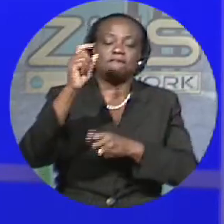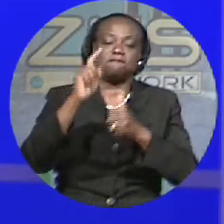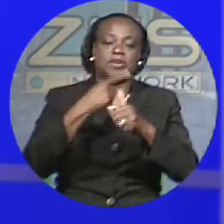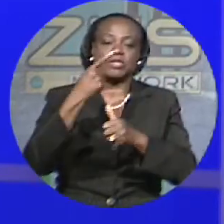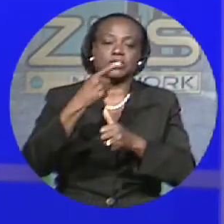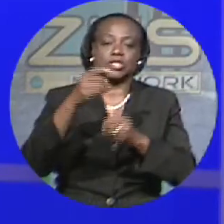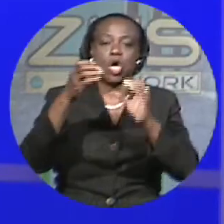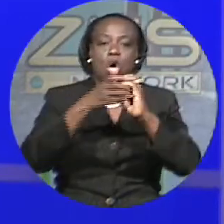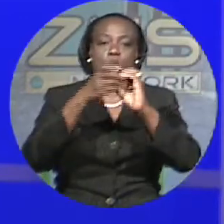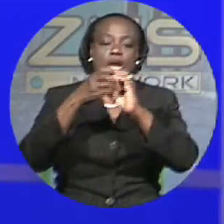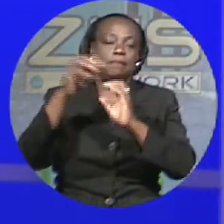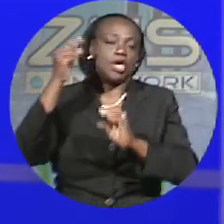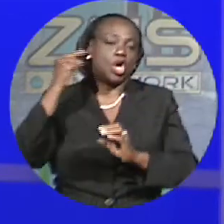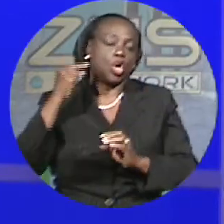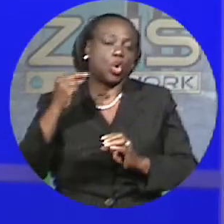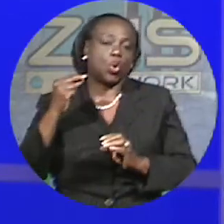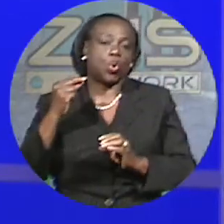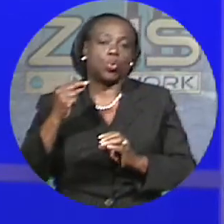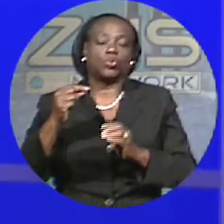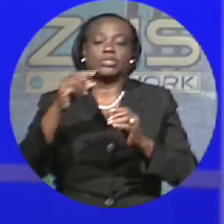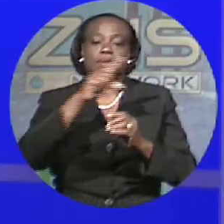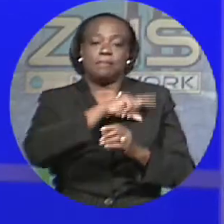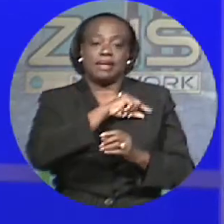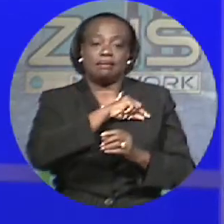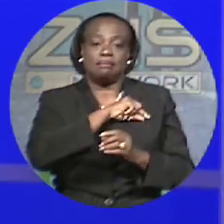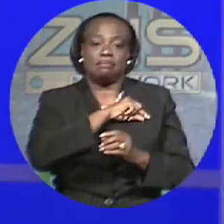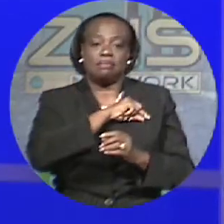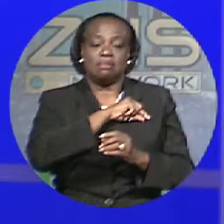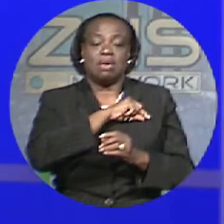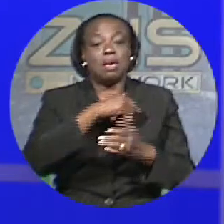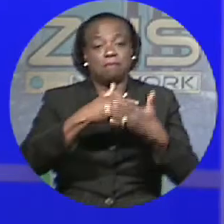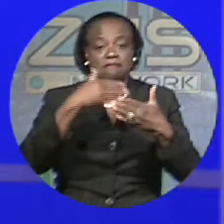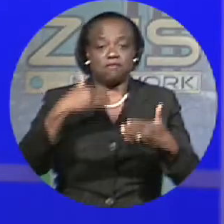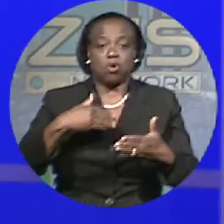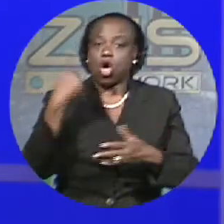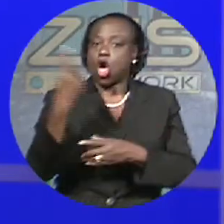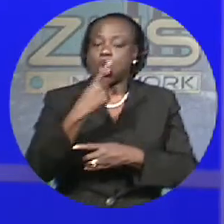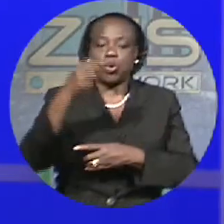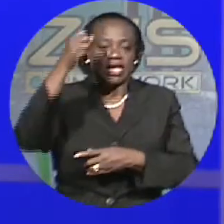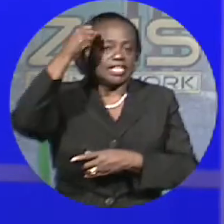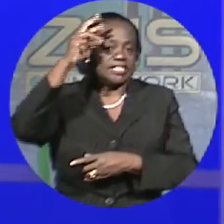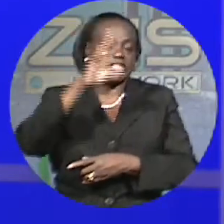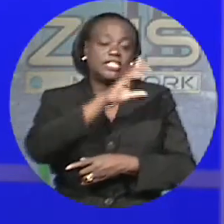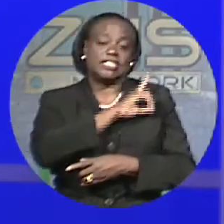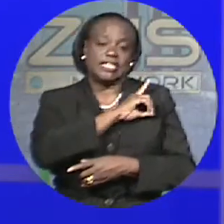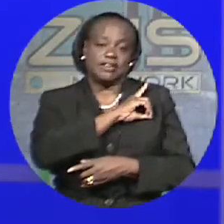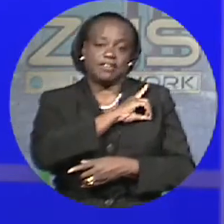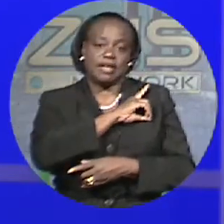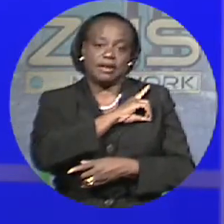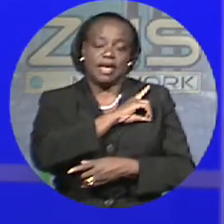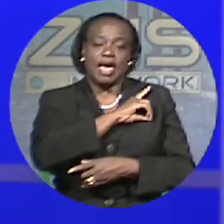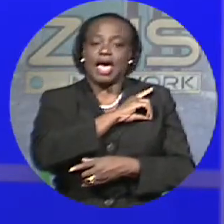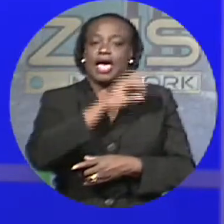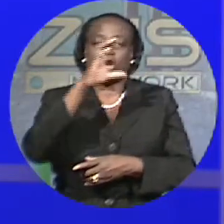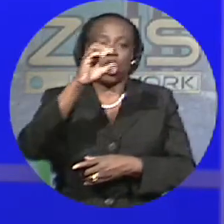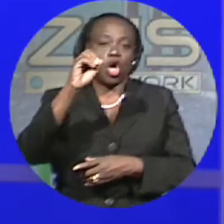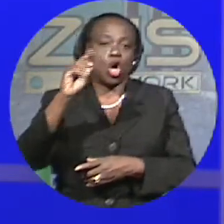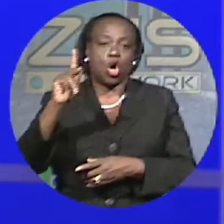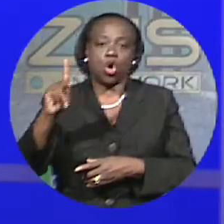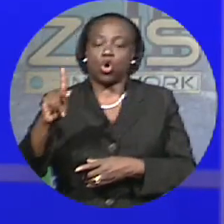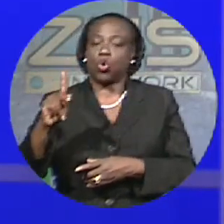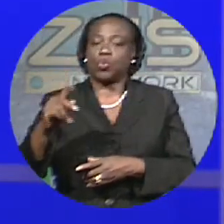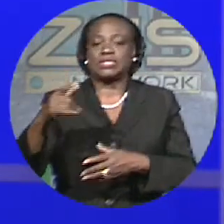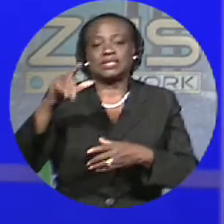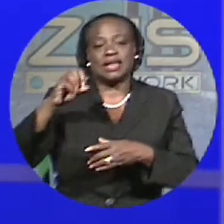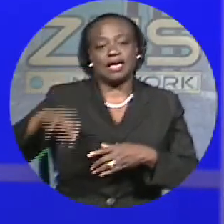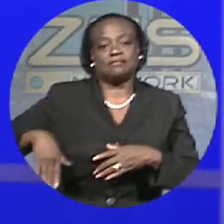Sir Derwood has received most of the recognition for this significant moment in Bahamian sports history, while Cook has basically been left in the